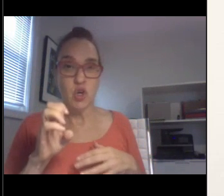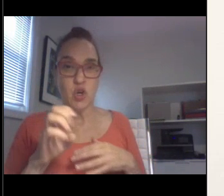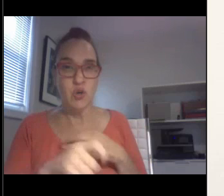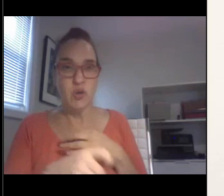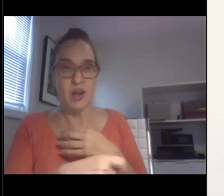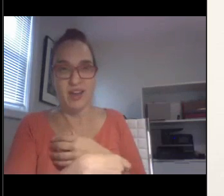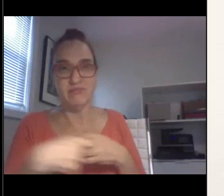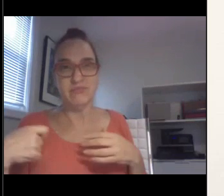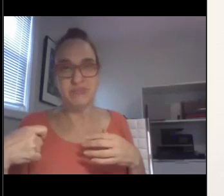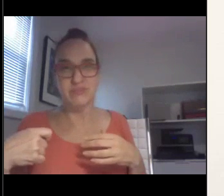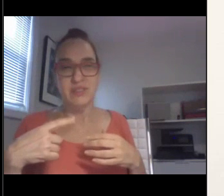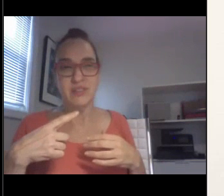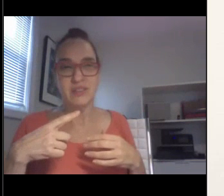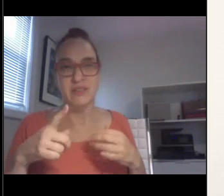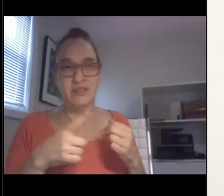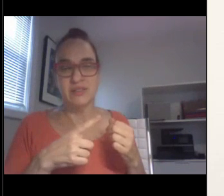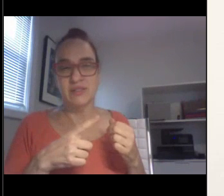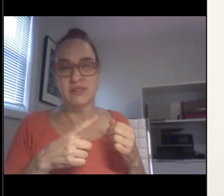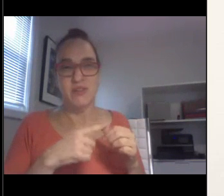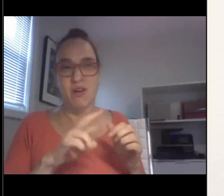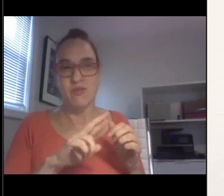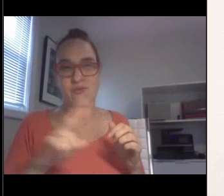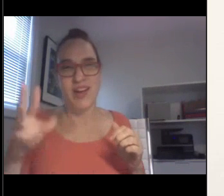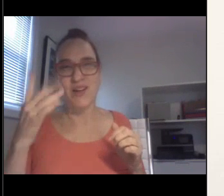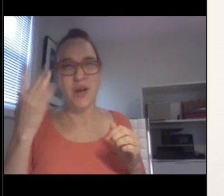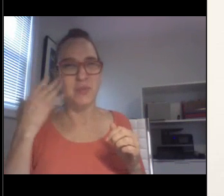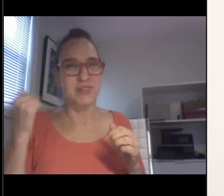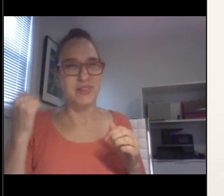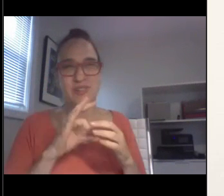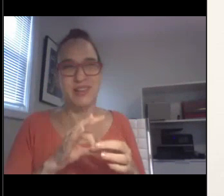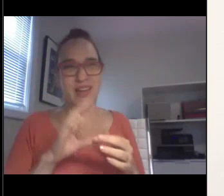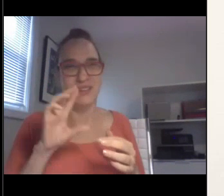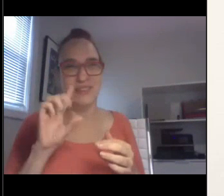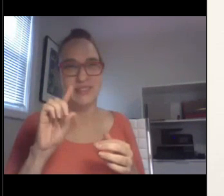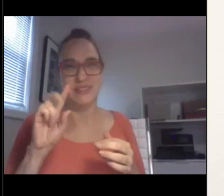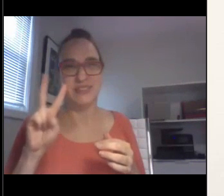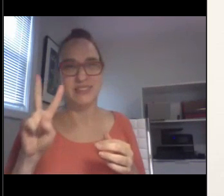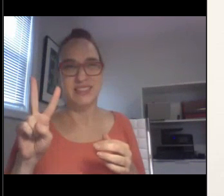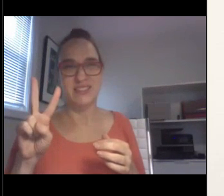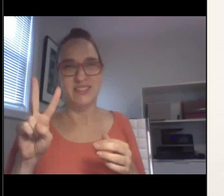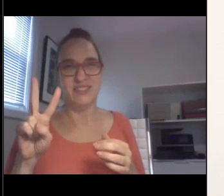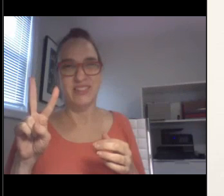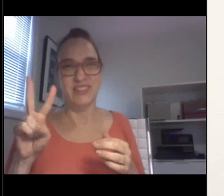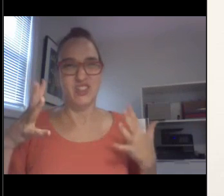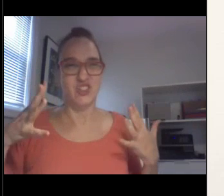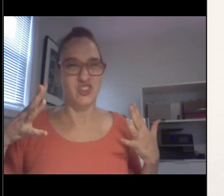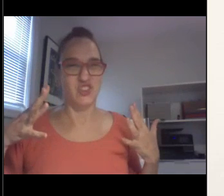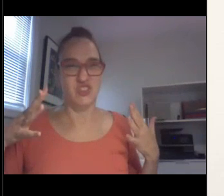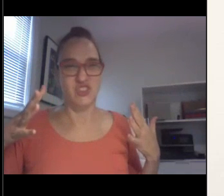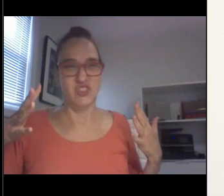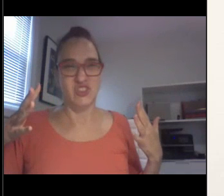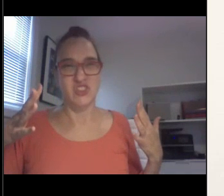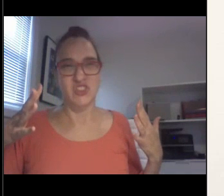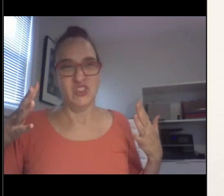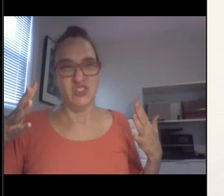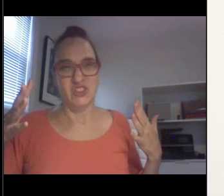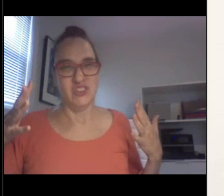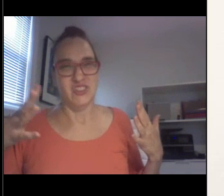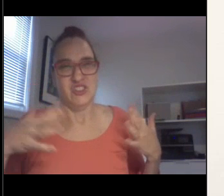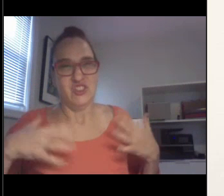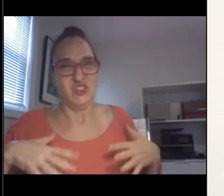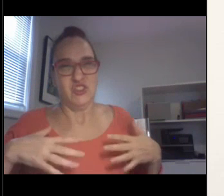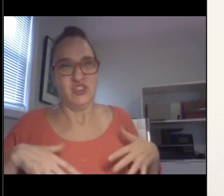right because it references domestic violence. It's a type of a shirt, but yeah, you get it.